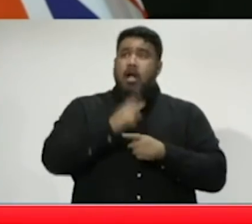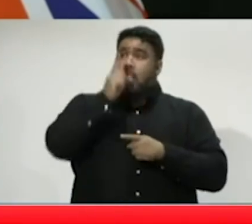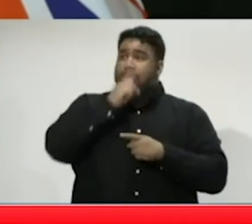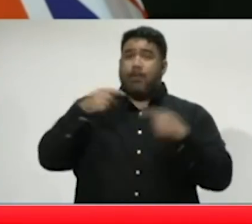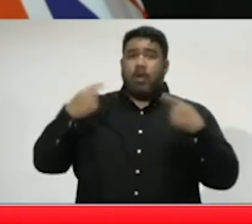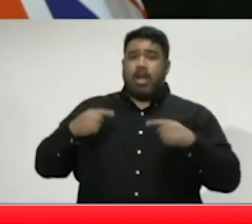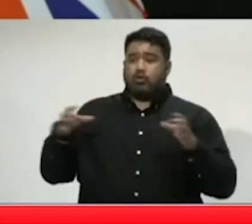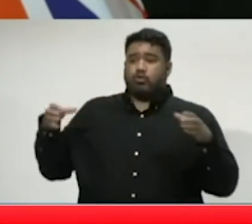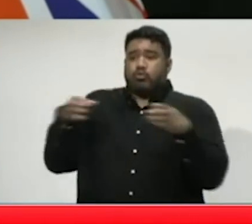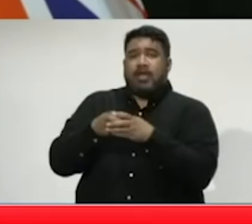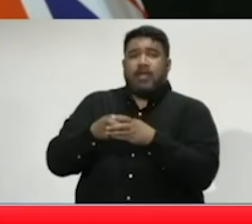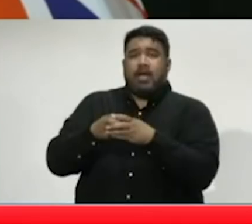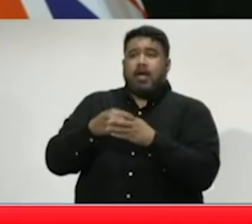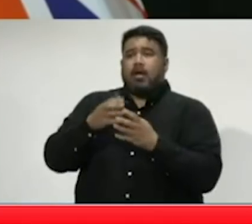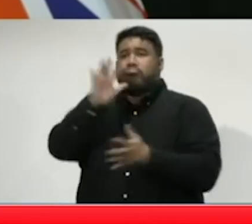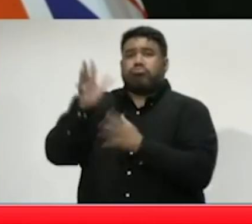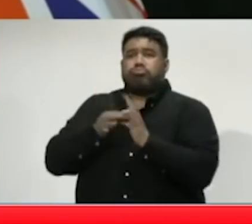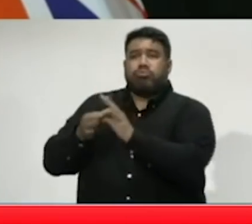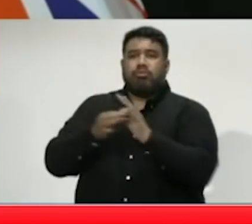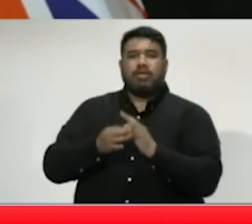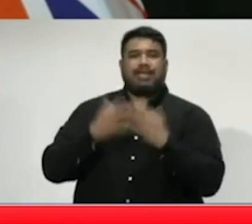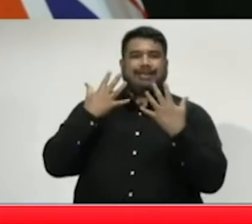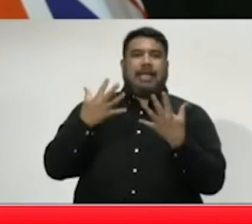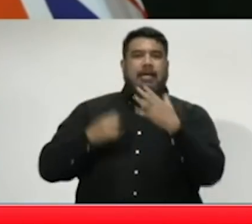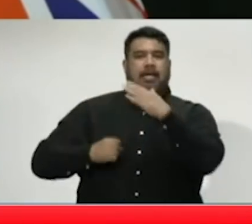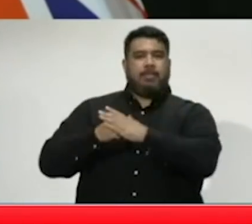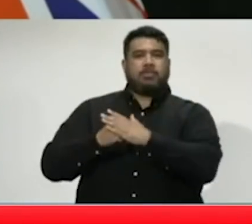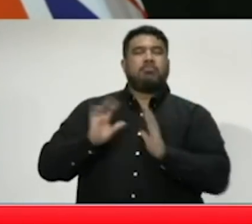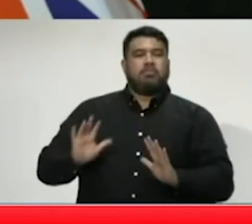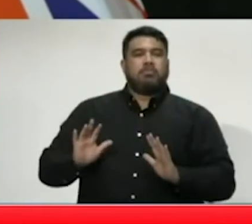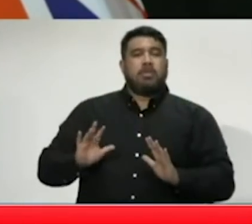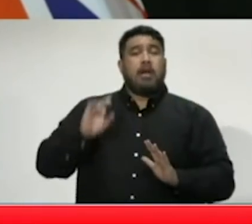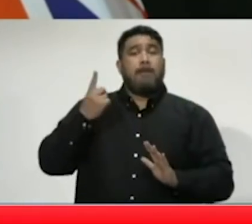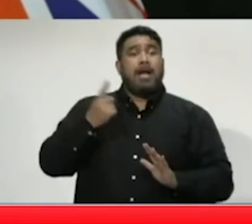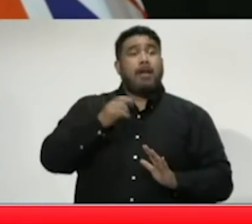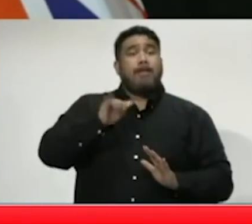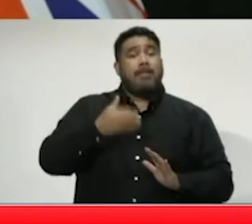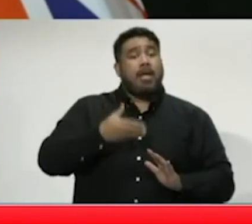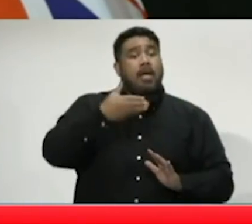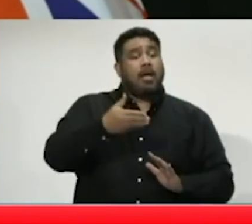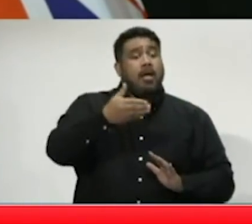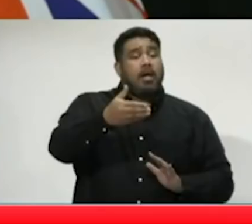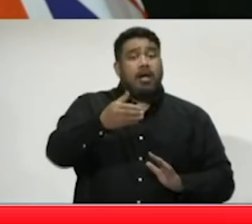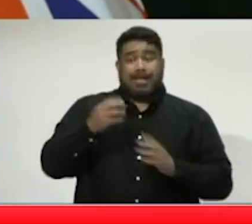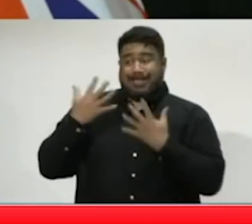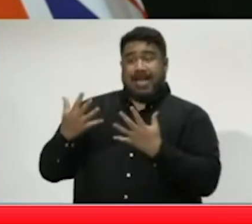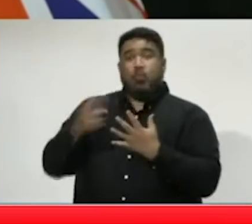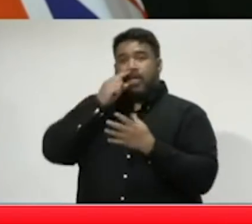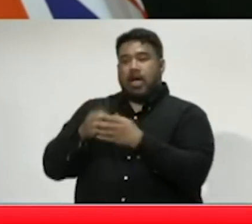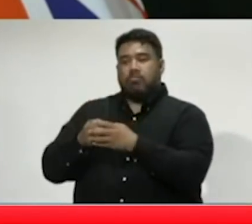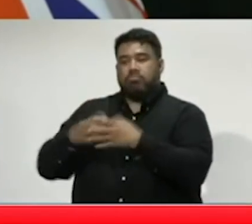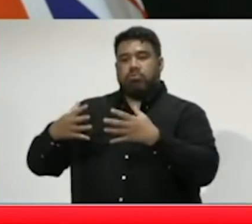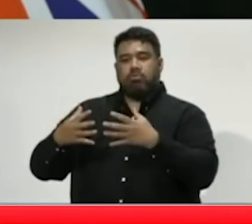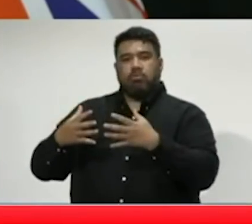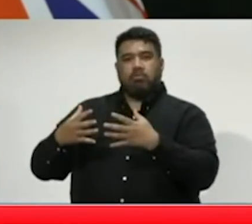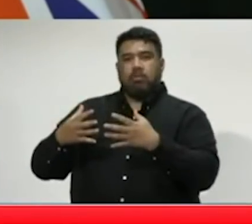Monday continues its positive run, we will have more confidence to lift the size of gatherings. And very importantly, that does apply to